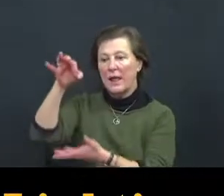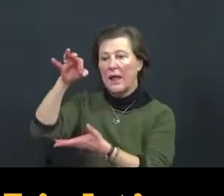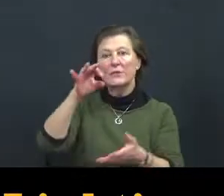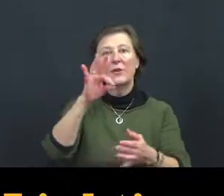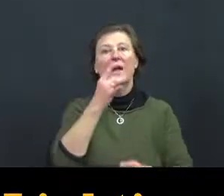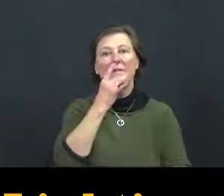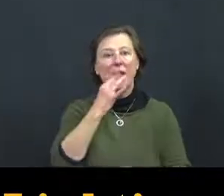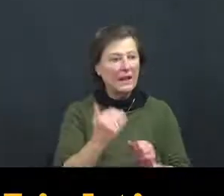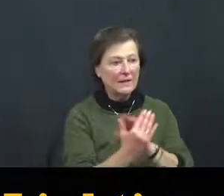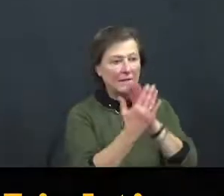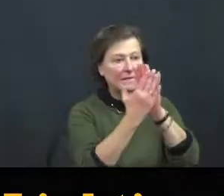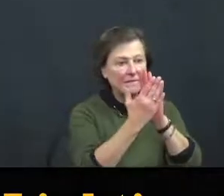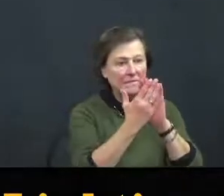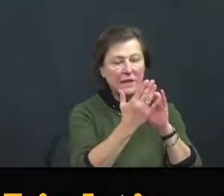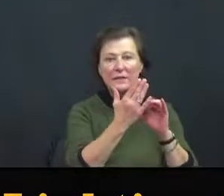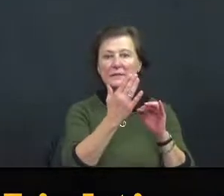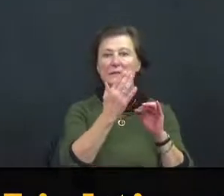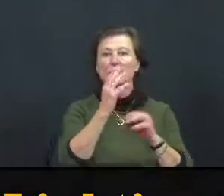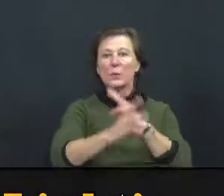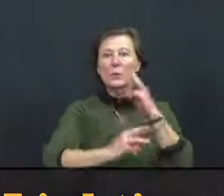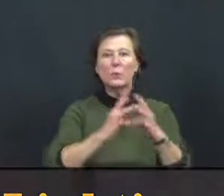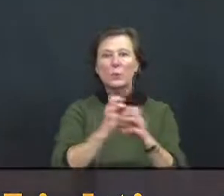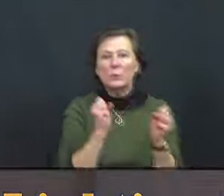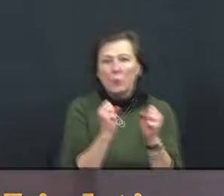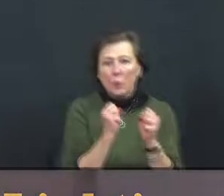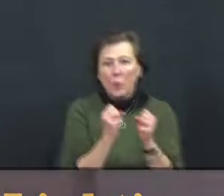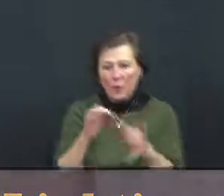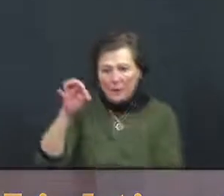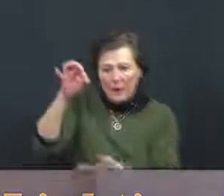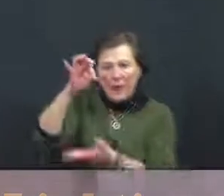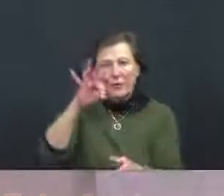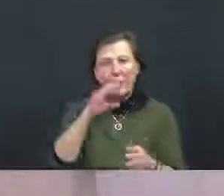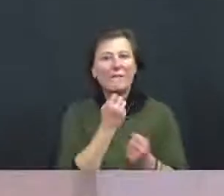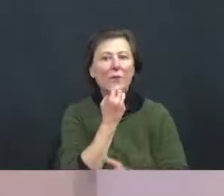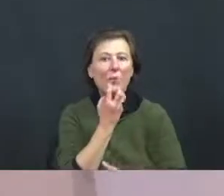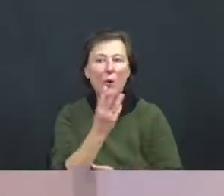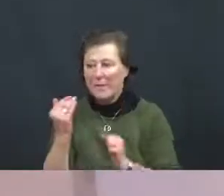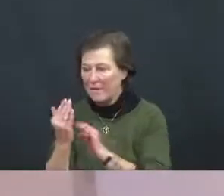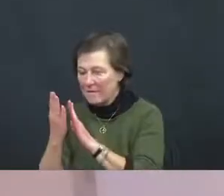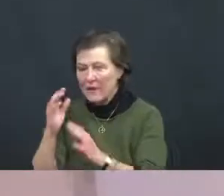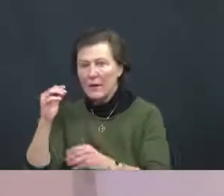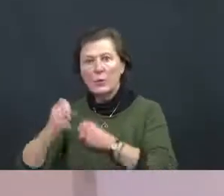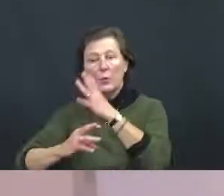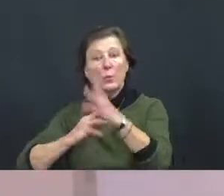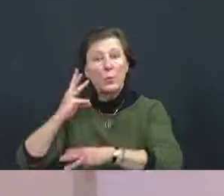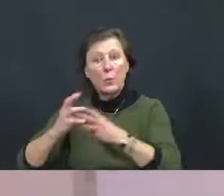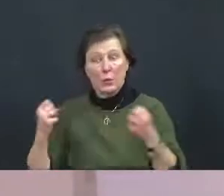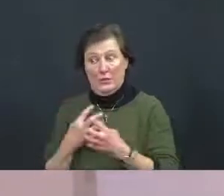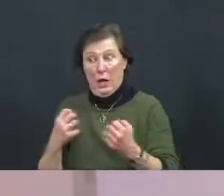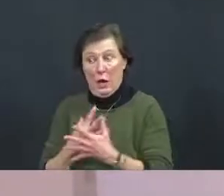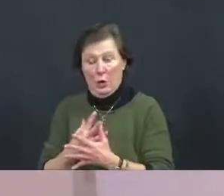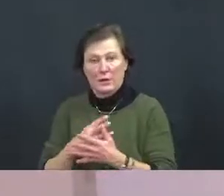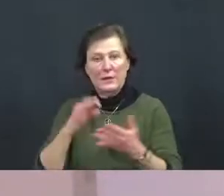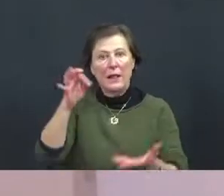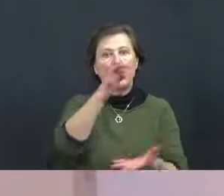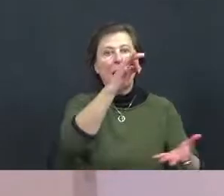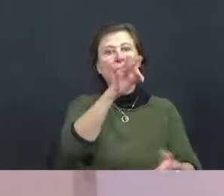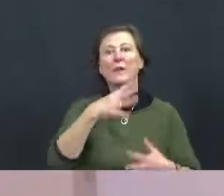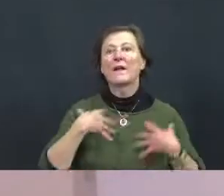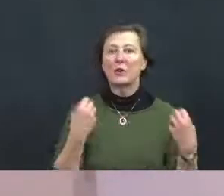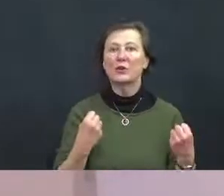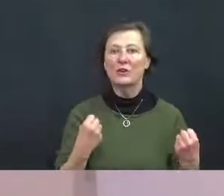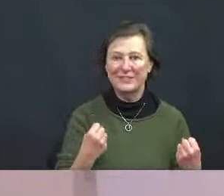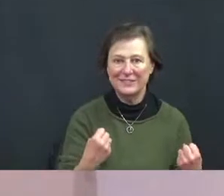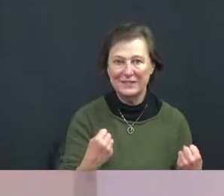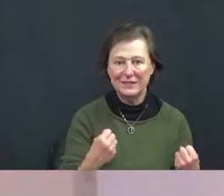world's coldness, a lantern of warmth. To face the world's terrors, a lantern of courage.